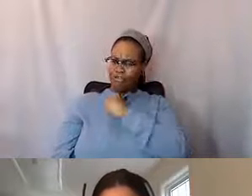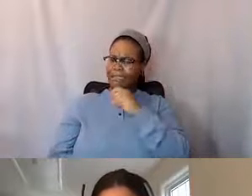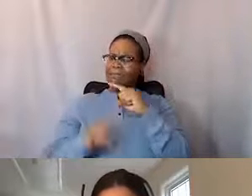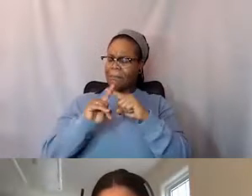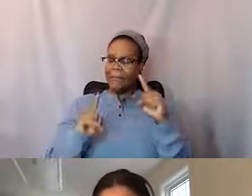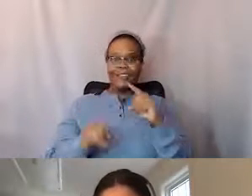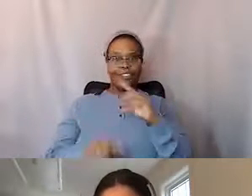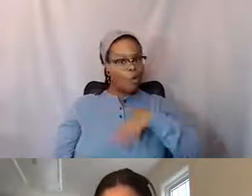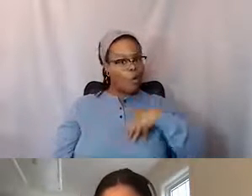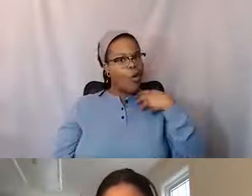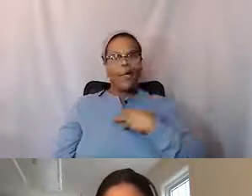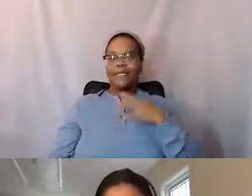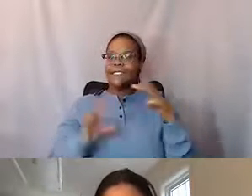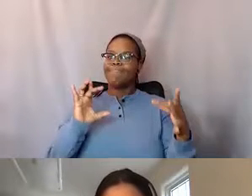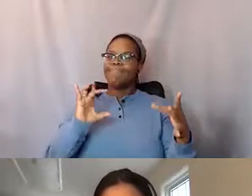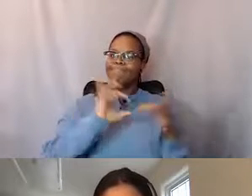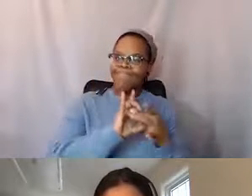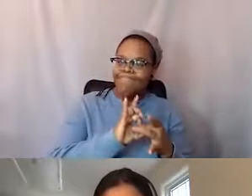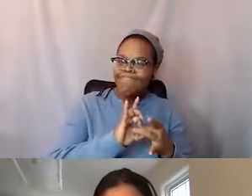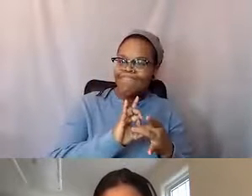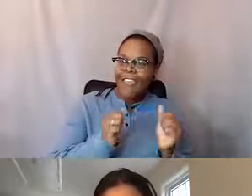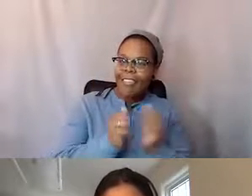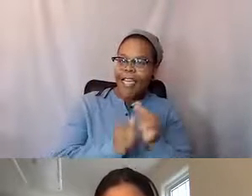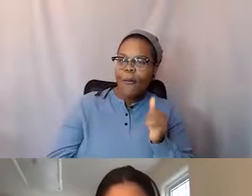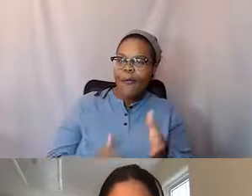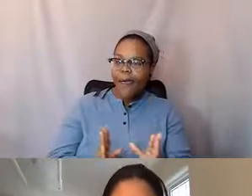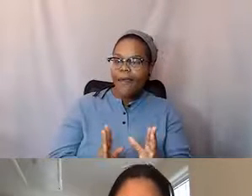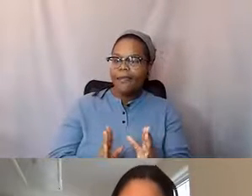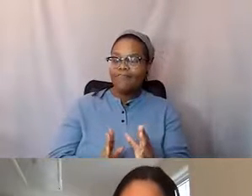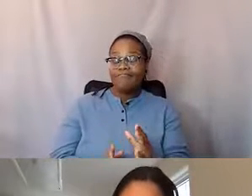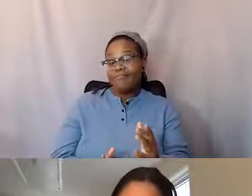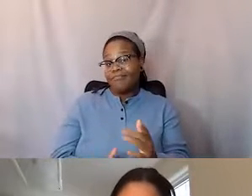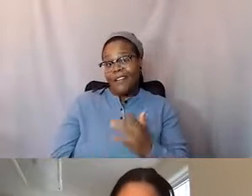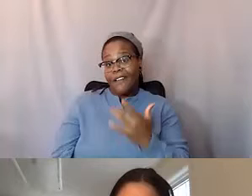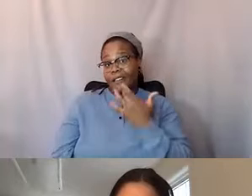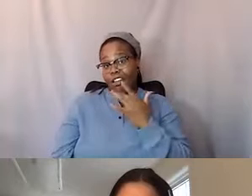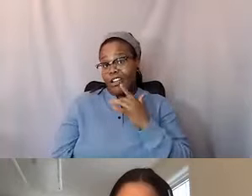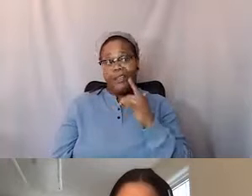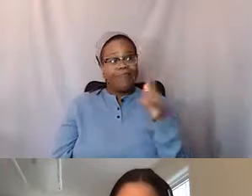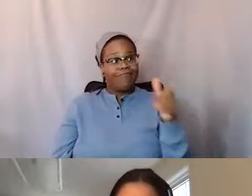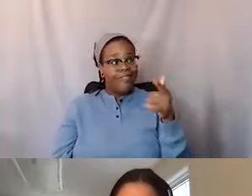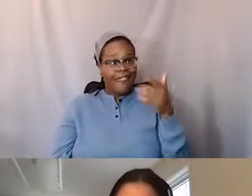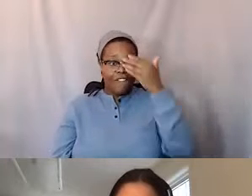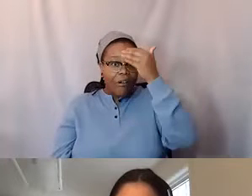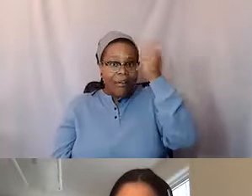is intact in that way. And unfortunately, people here in Croatia forget that we do have